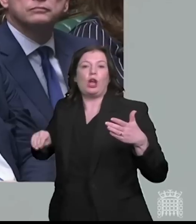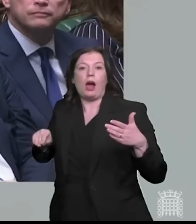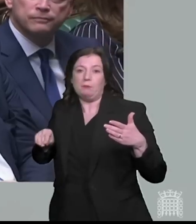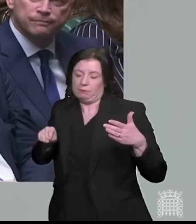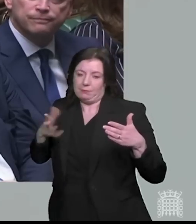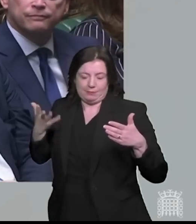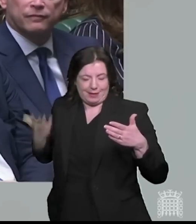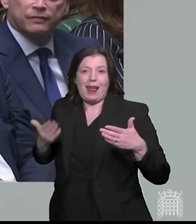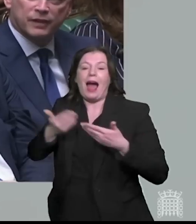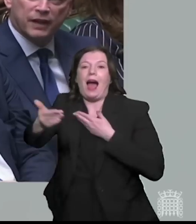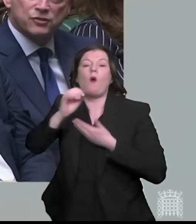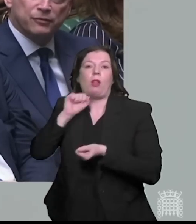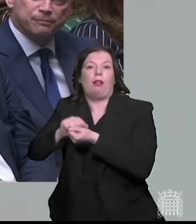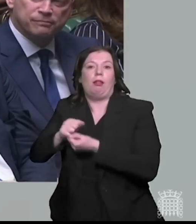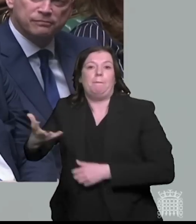support.